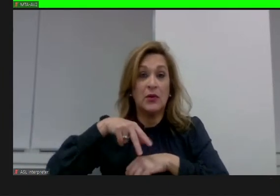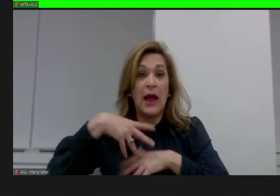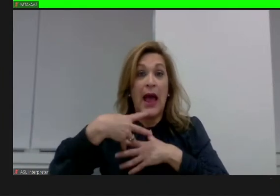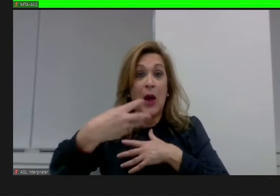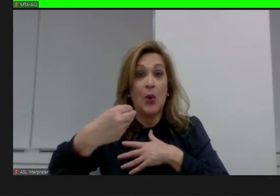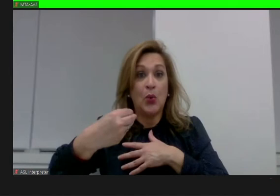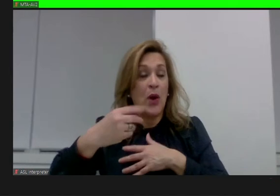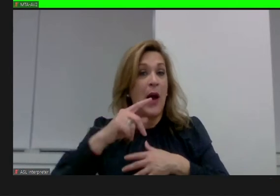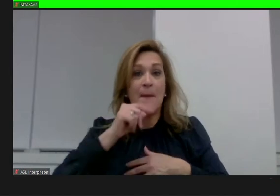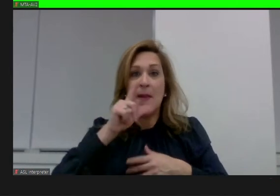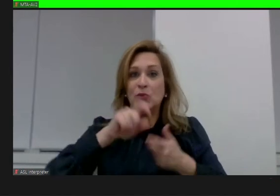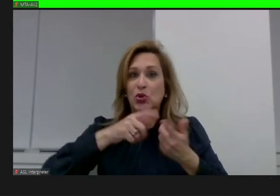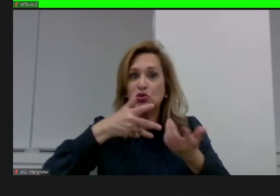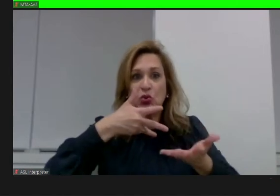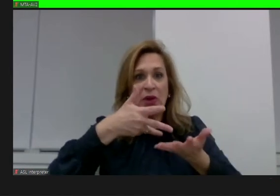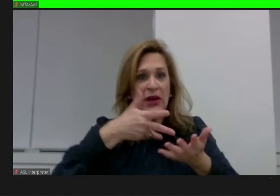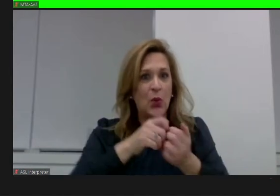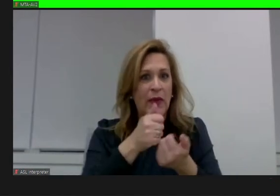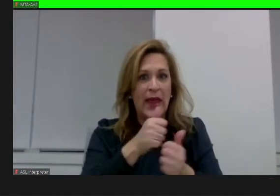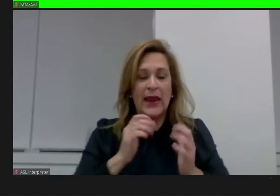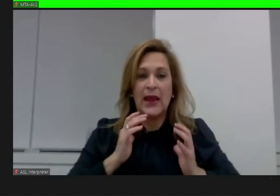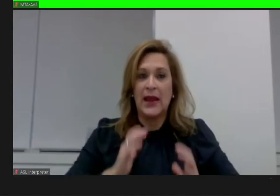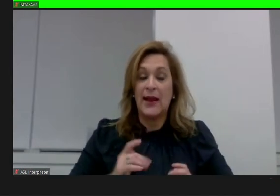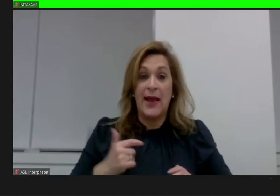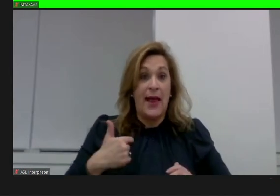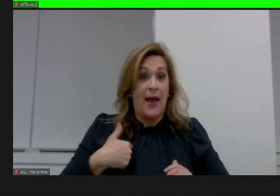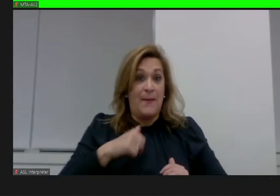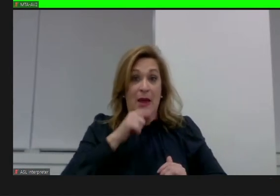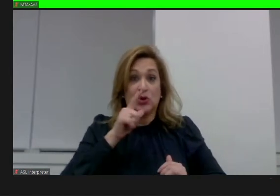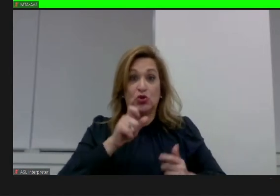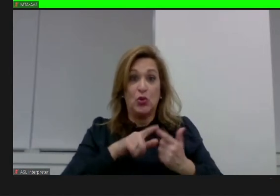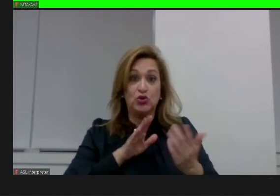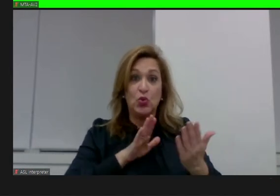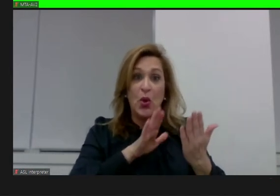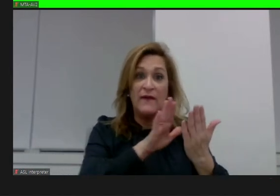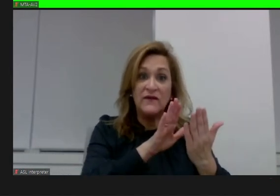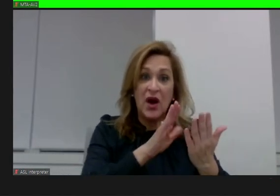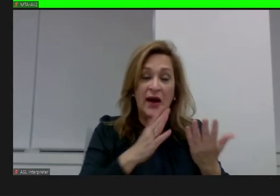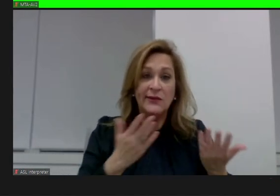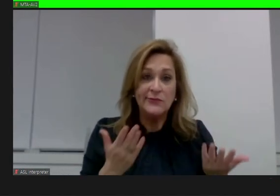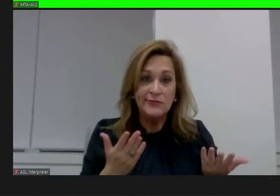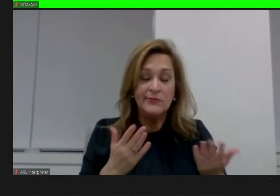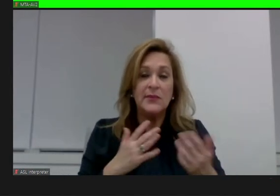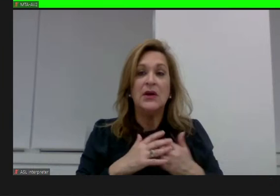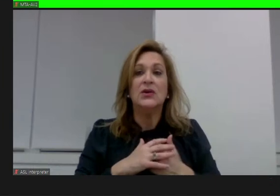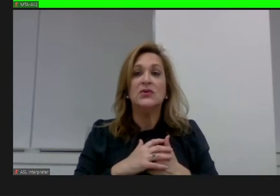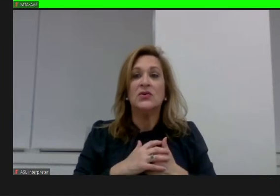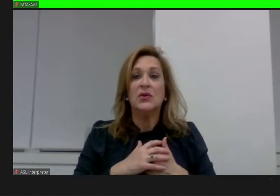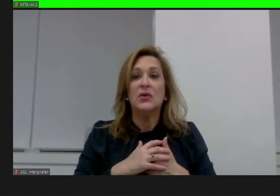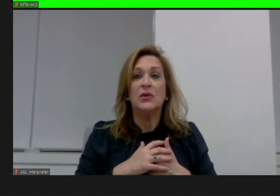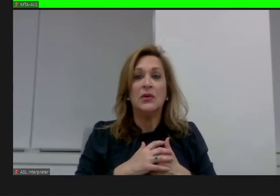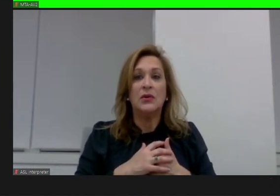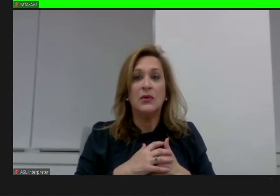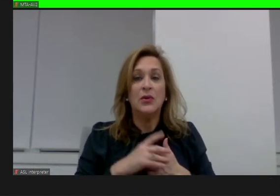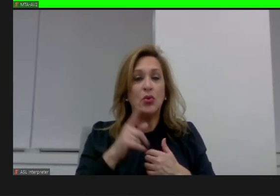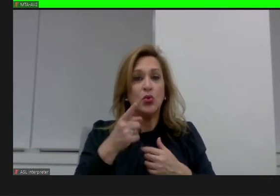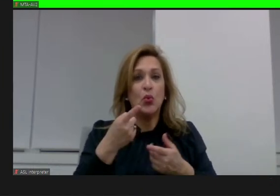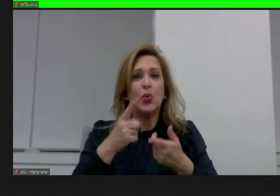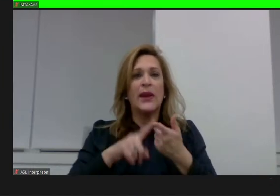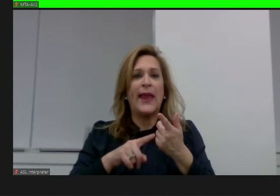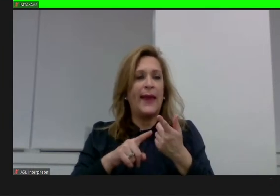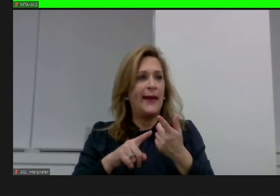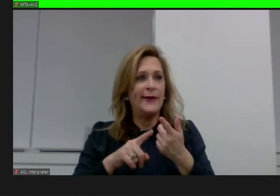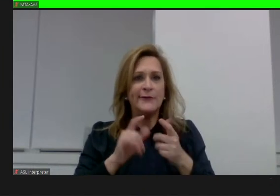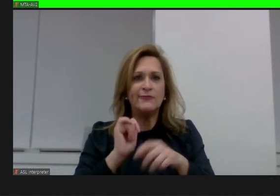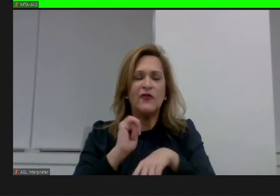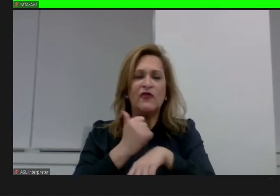way like that. I'm supposed to just be non-confrontational. So you can't enforce